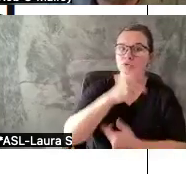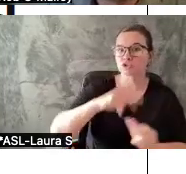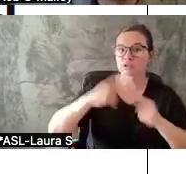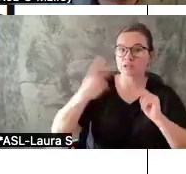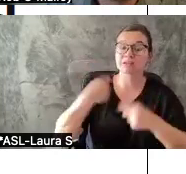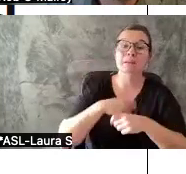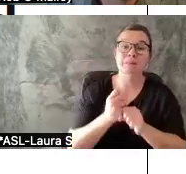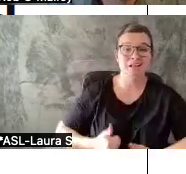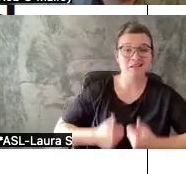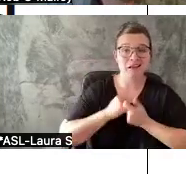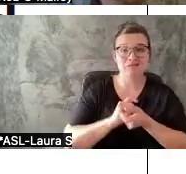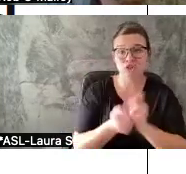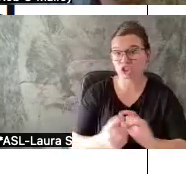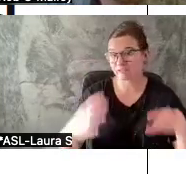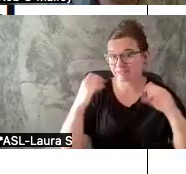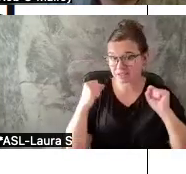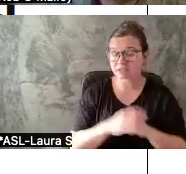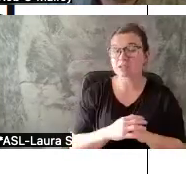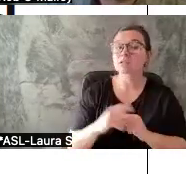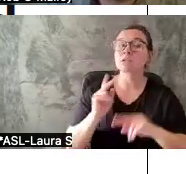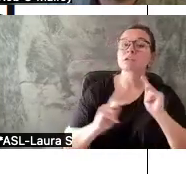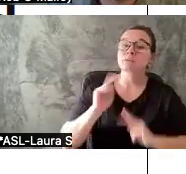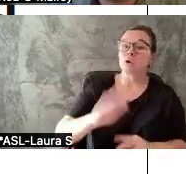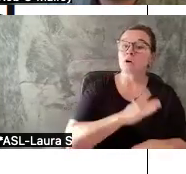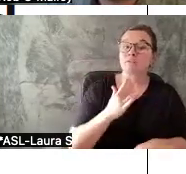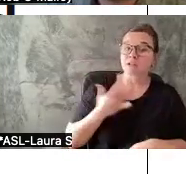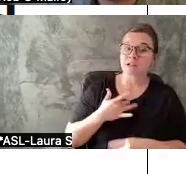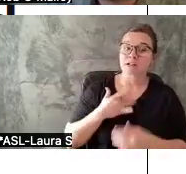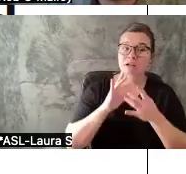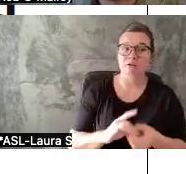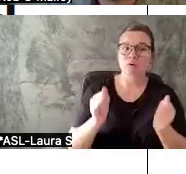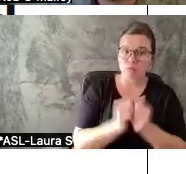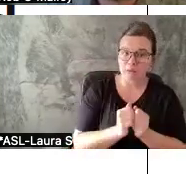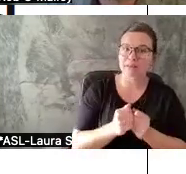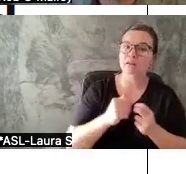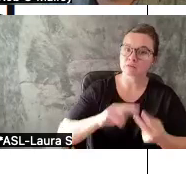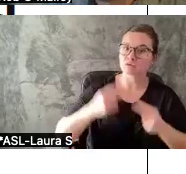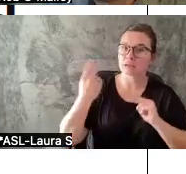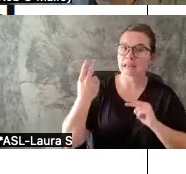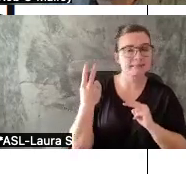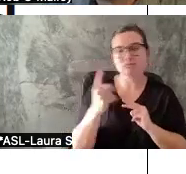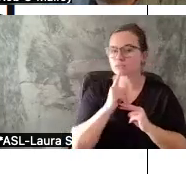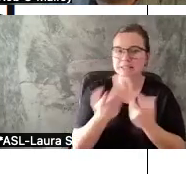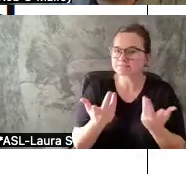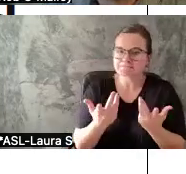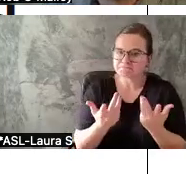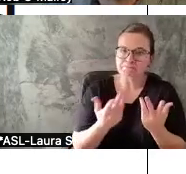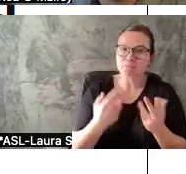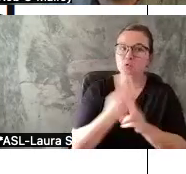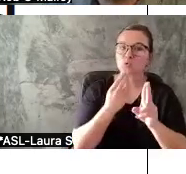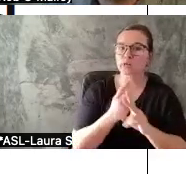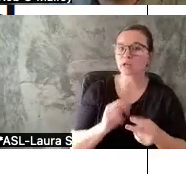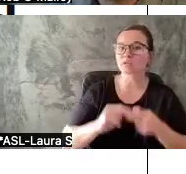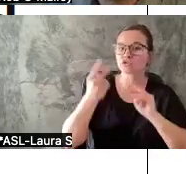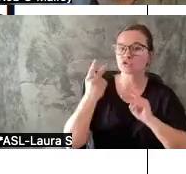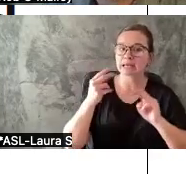too fast. People's feelings about other genetic applications beyond human health are often ambivalent. For example, using gene editing to control